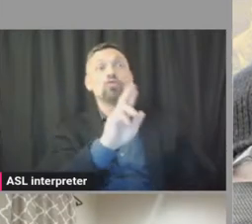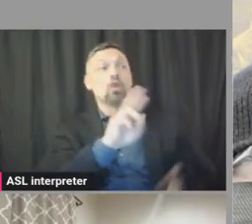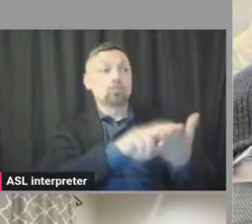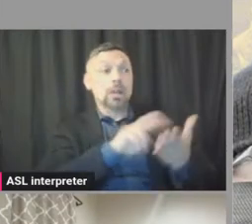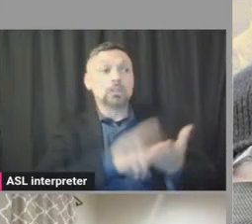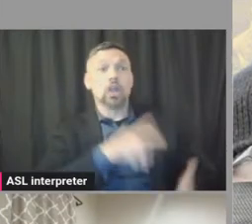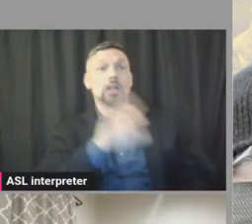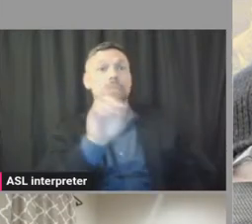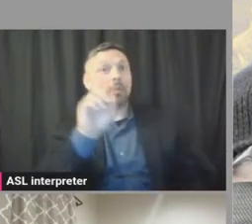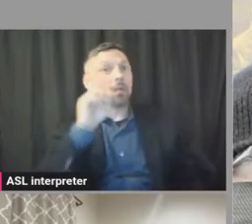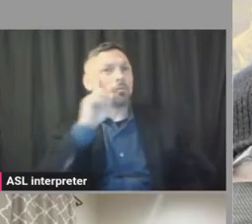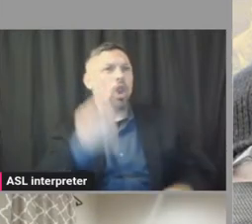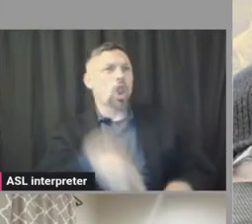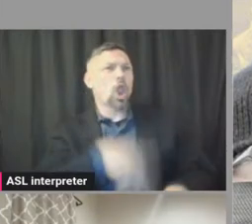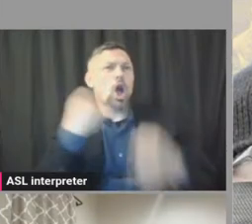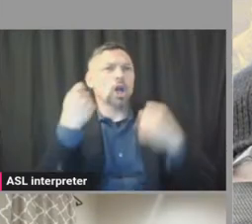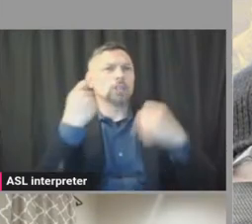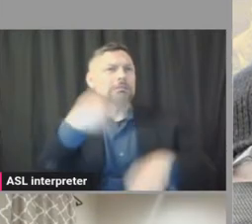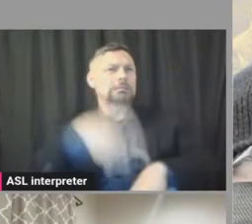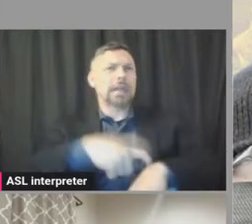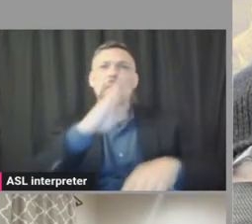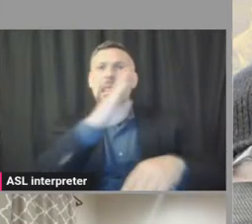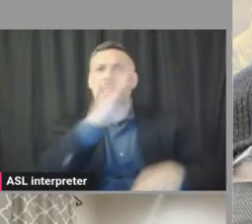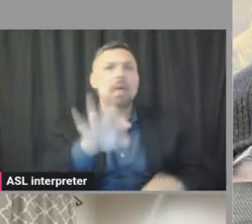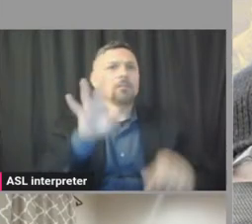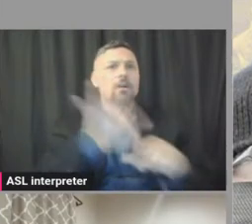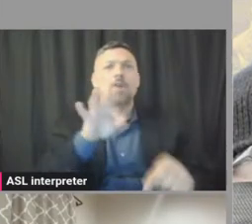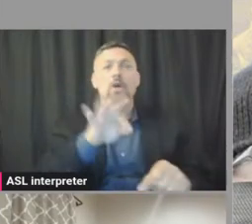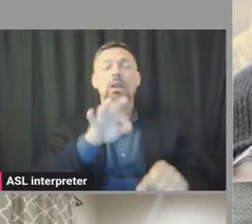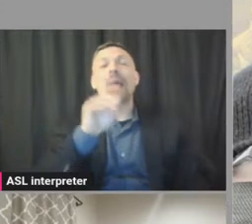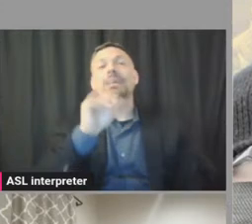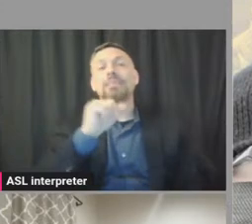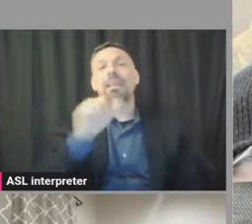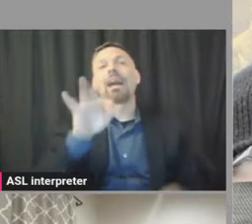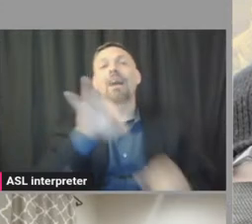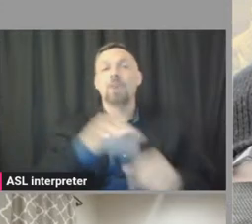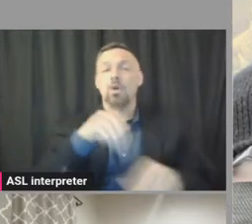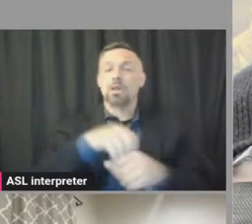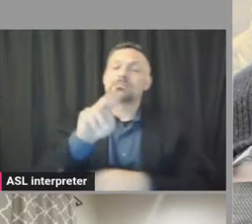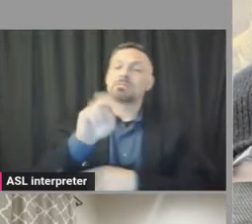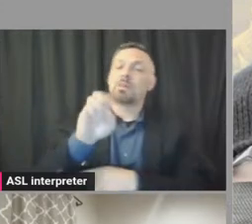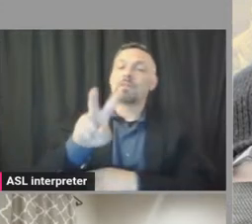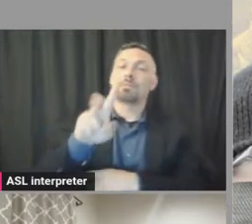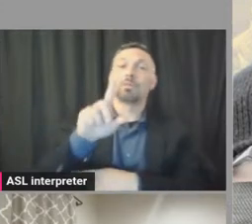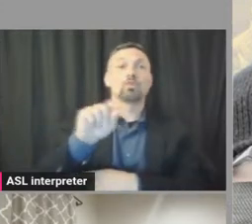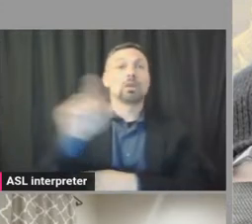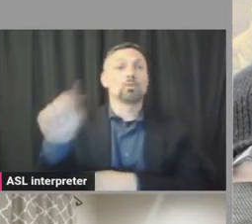had never voted and didn't even vote actually in the November 2020 election.